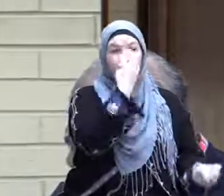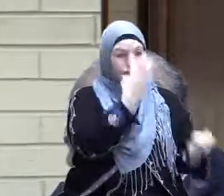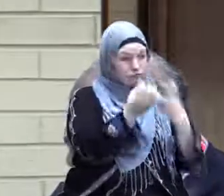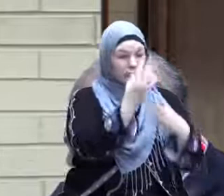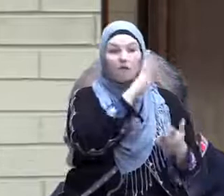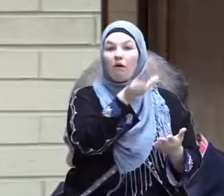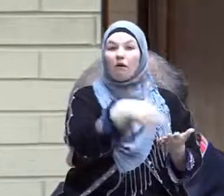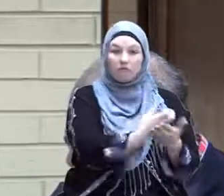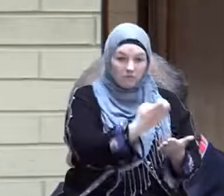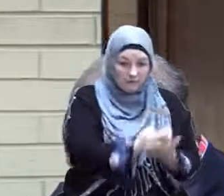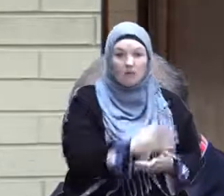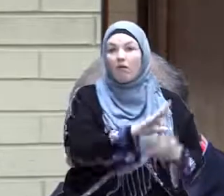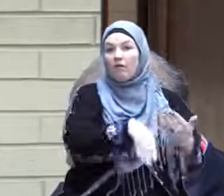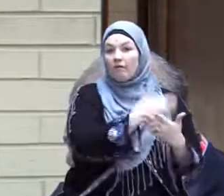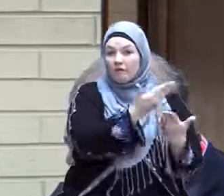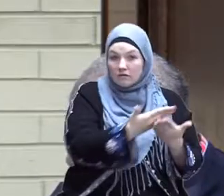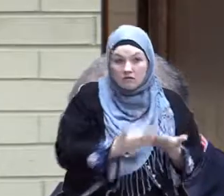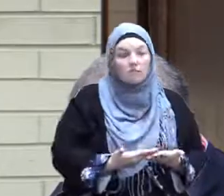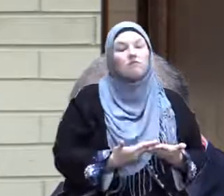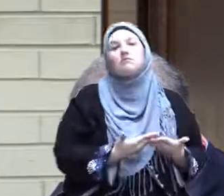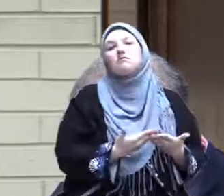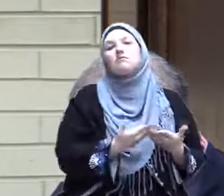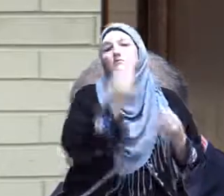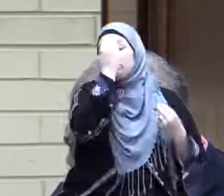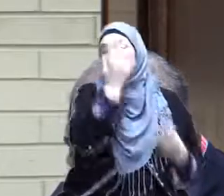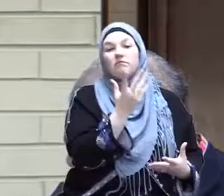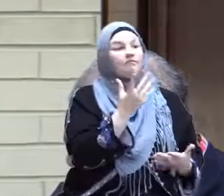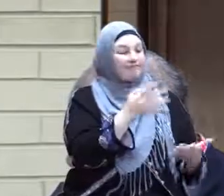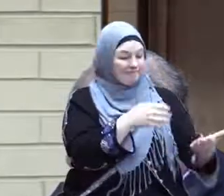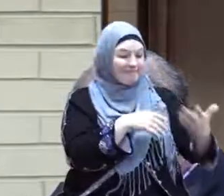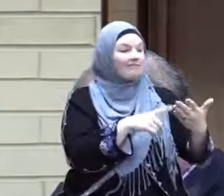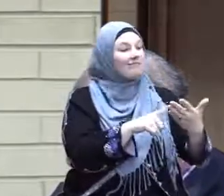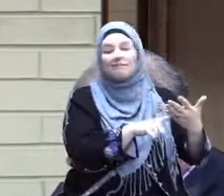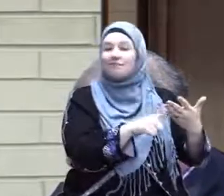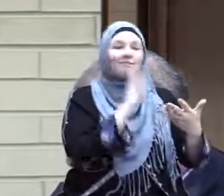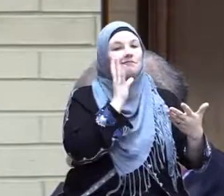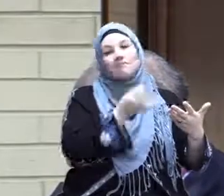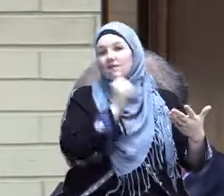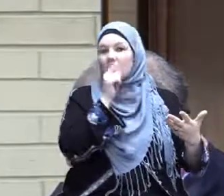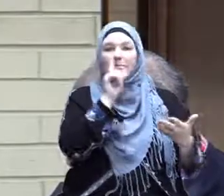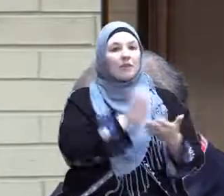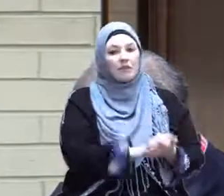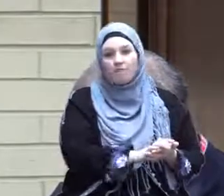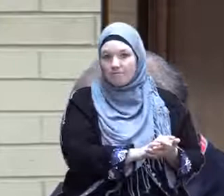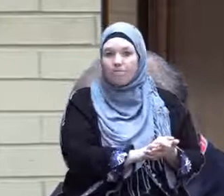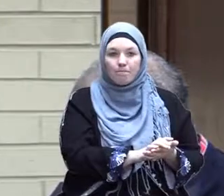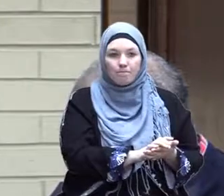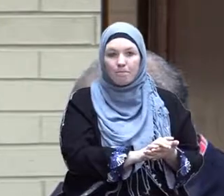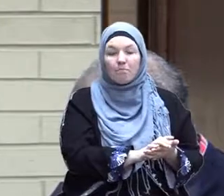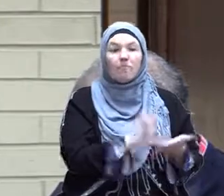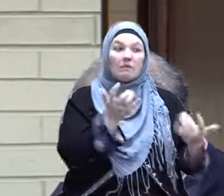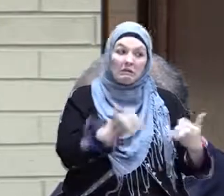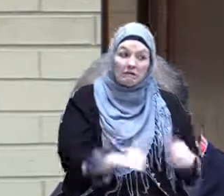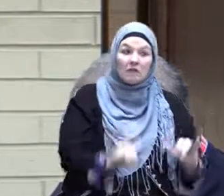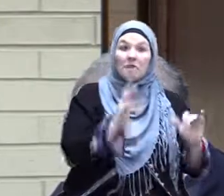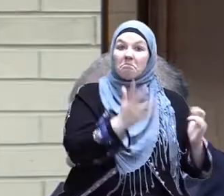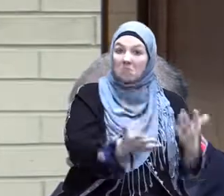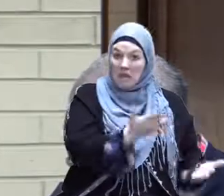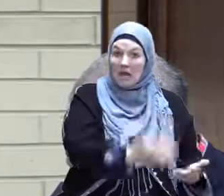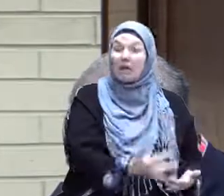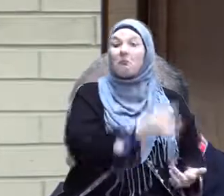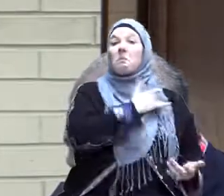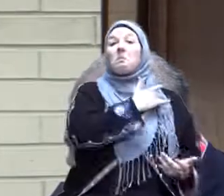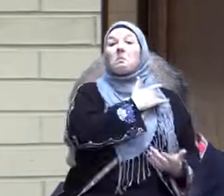evidence, all the information, and he decided not to believe it. Despite it might have touched his